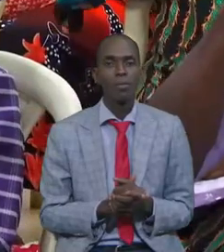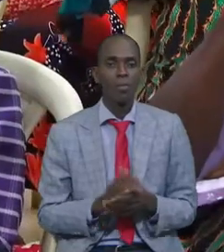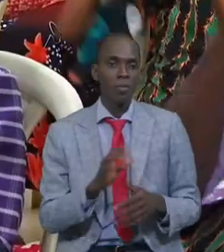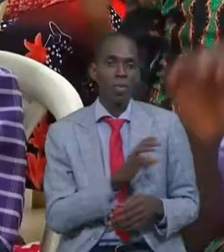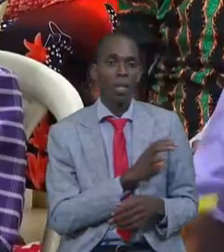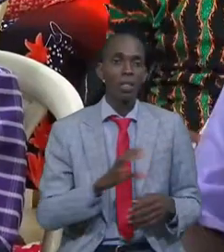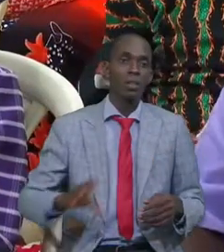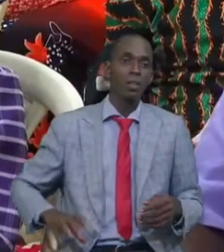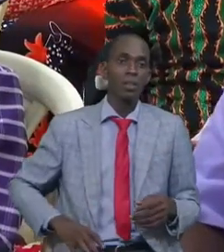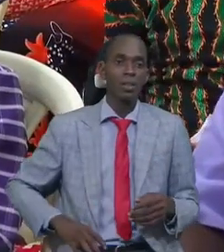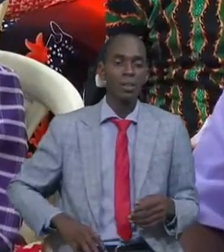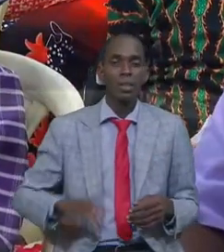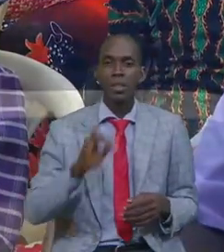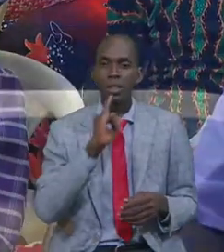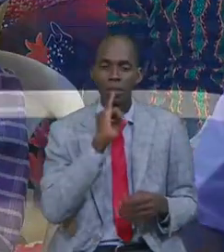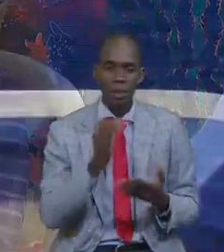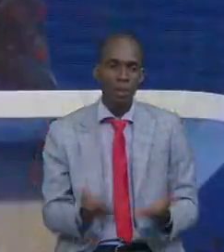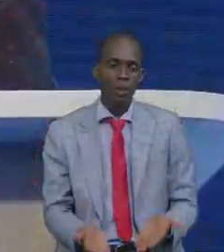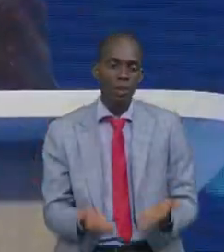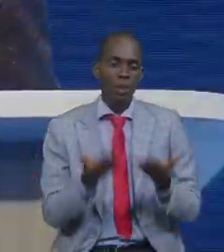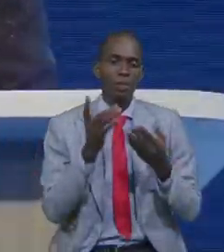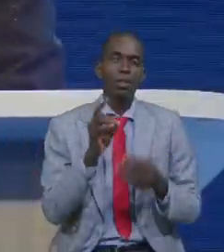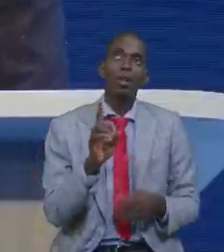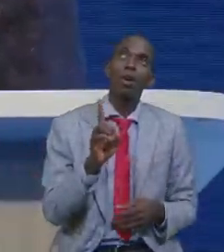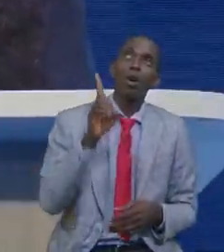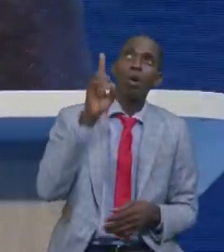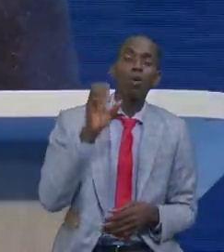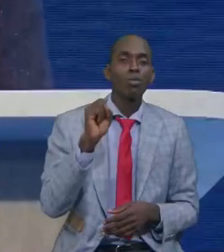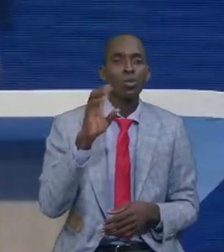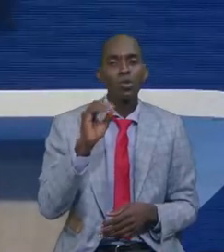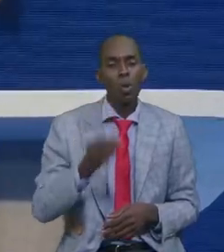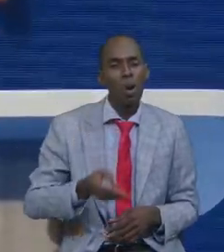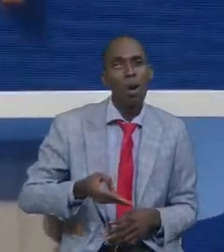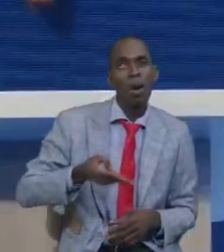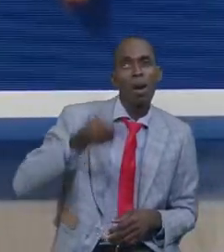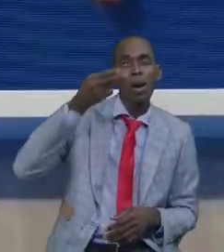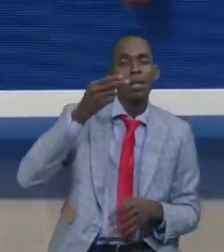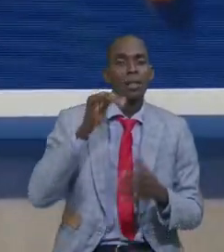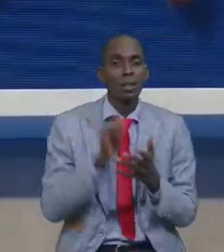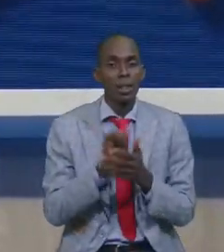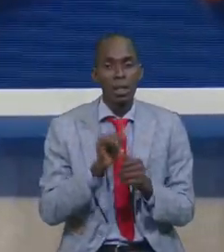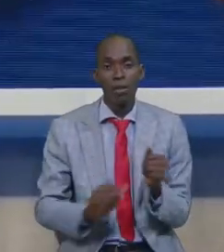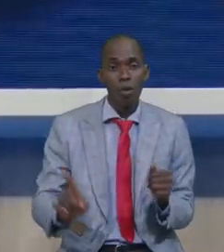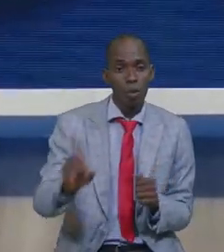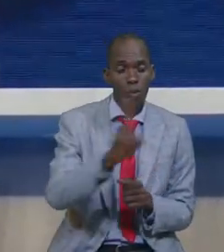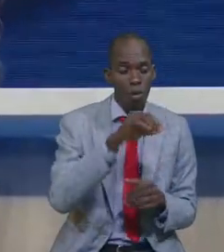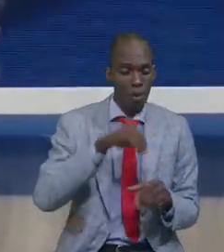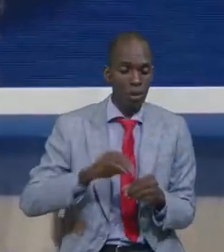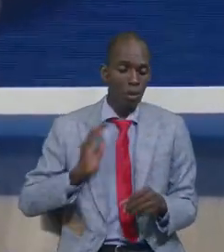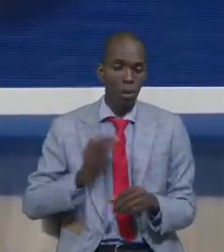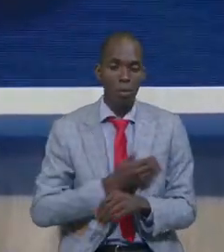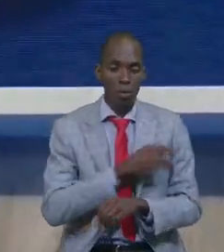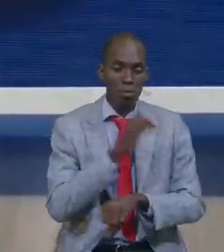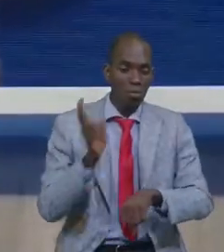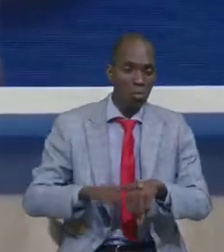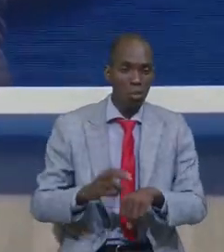Christ is lifted up so high that everyone in our nation here,